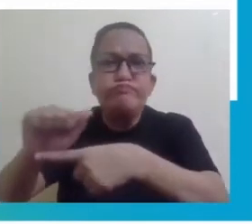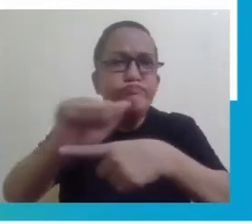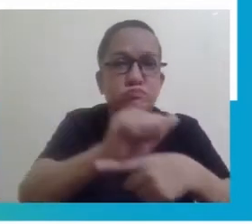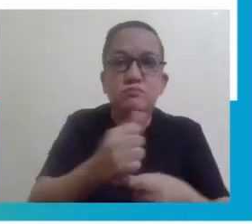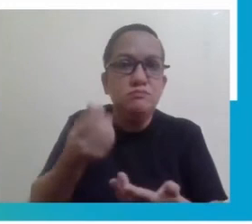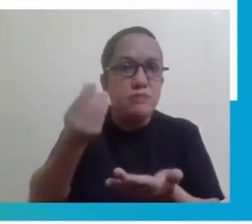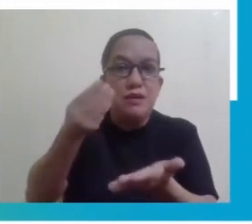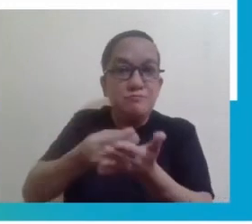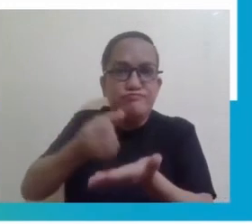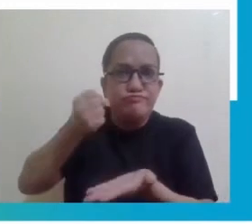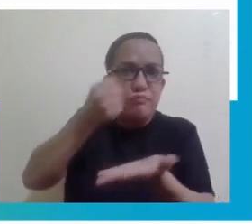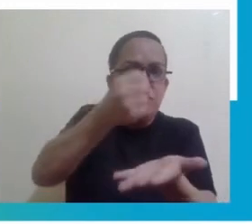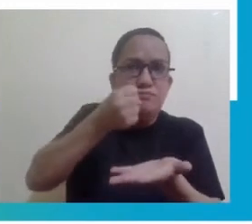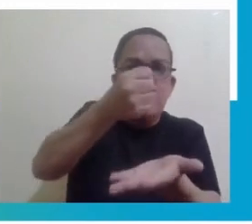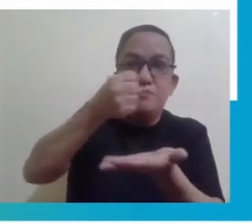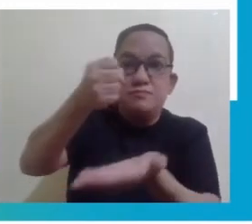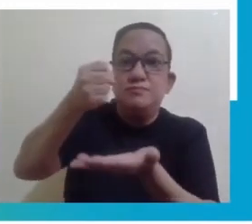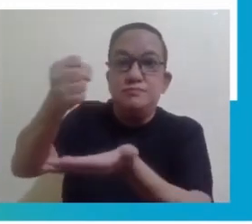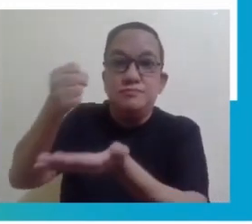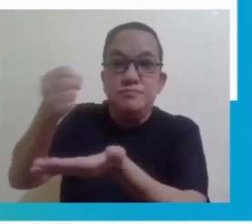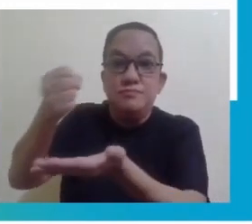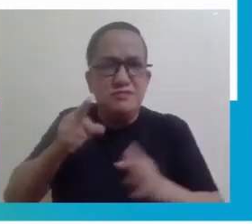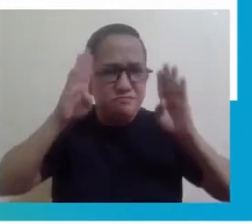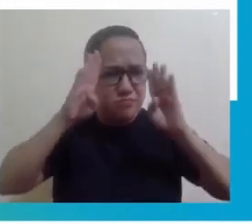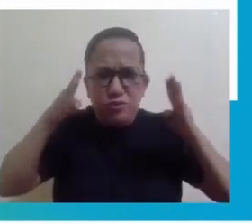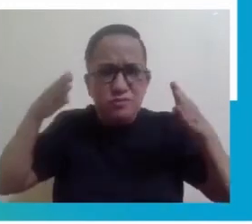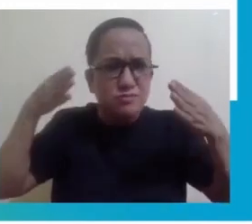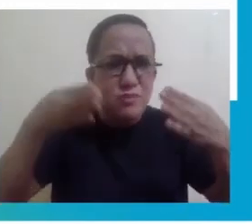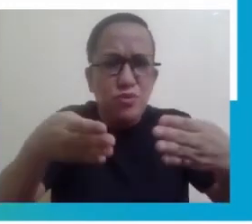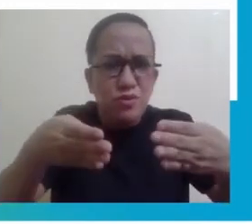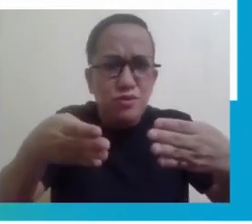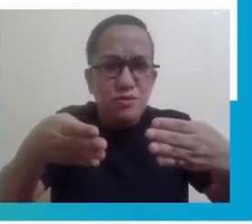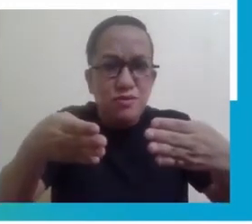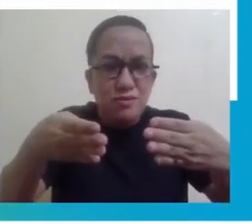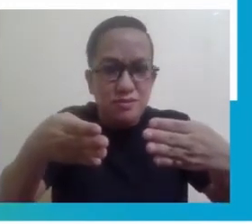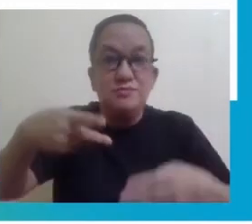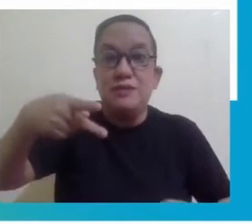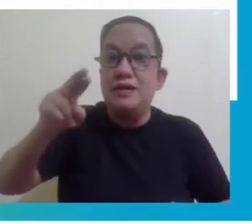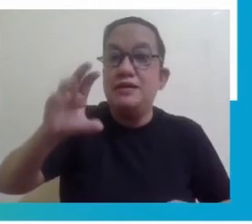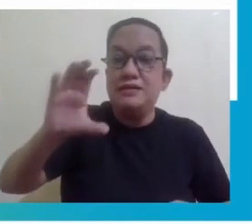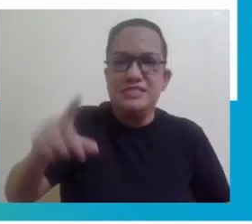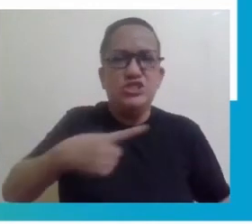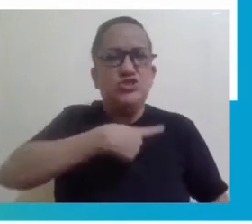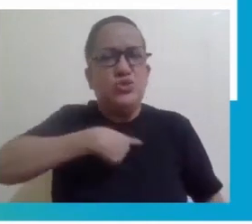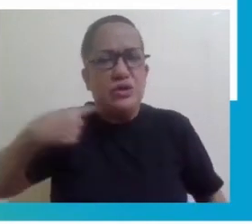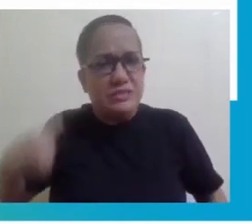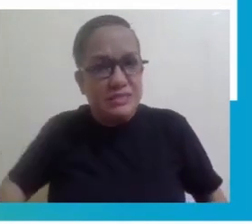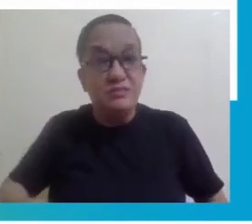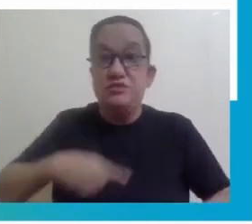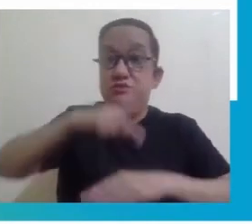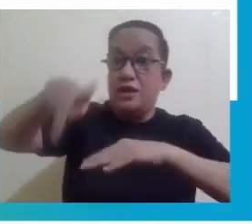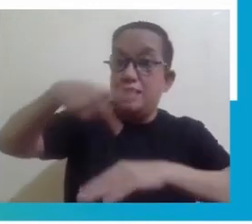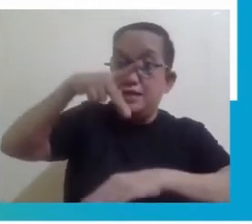Currently, we are focusing in Indonesia, PRC, China, Philippines, Thailand, and Vietnam. On